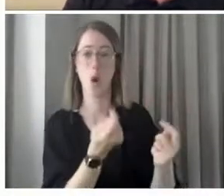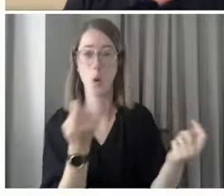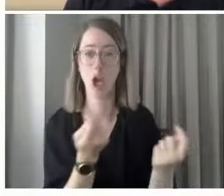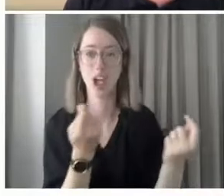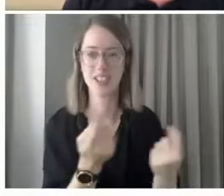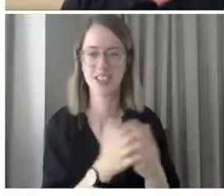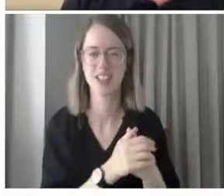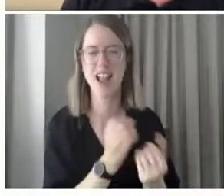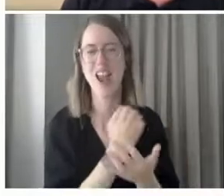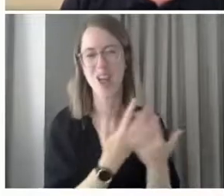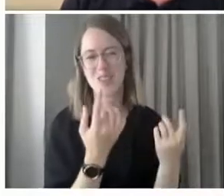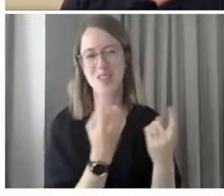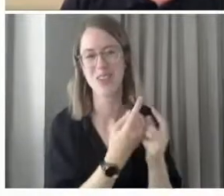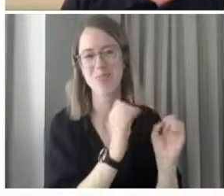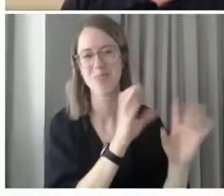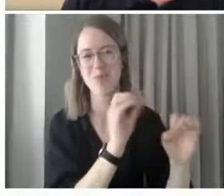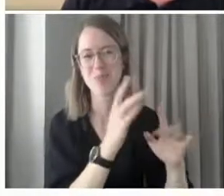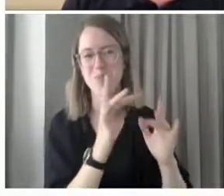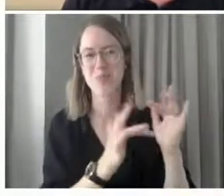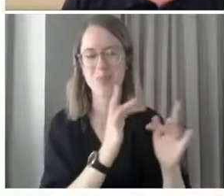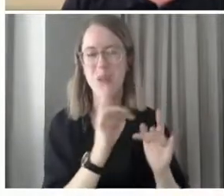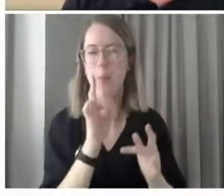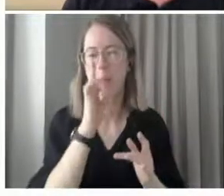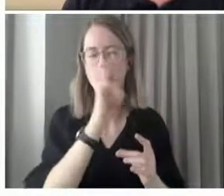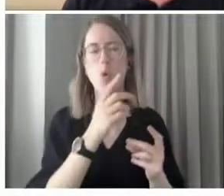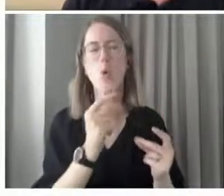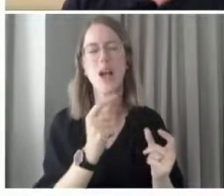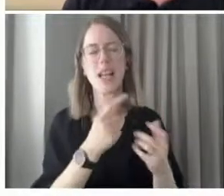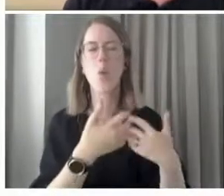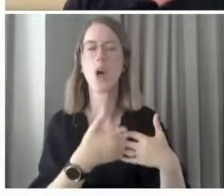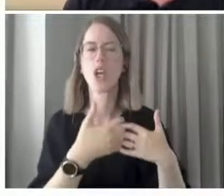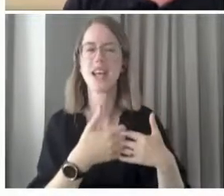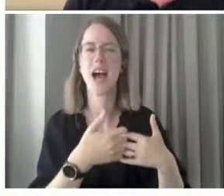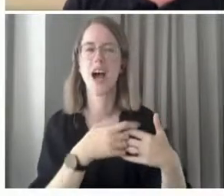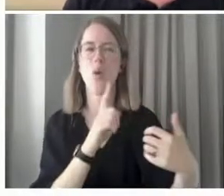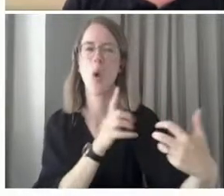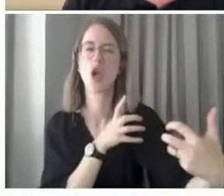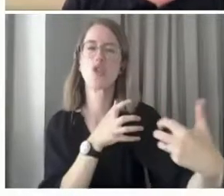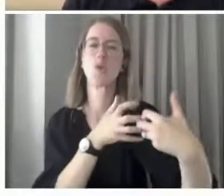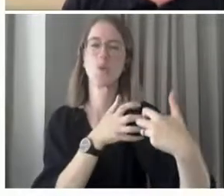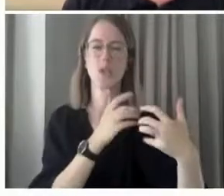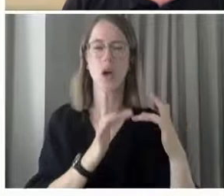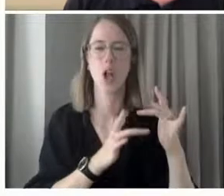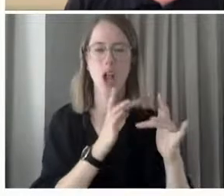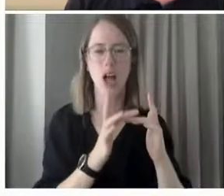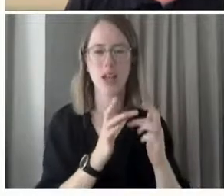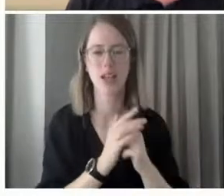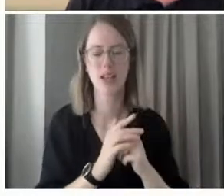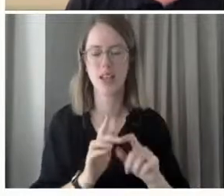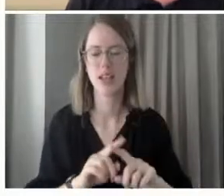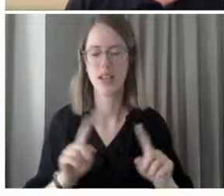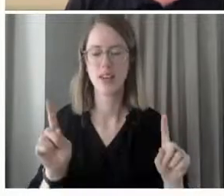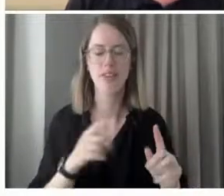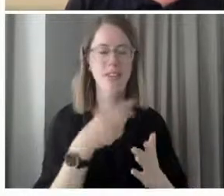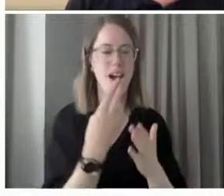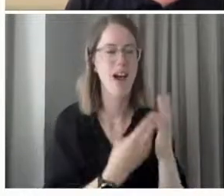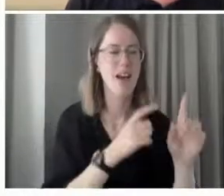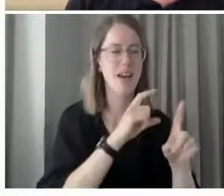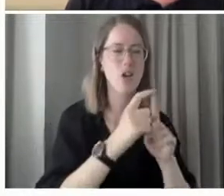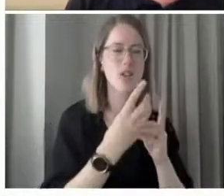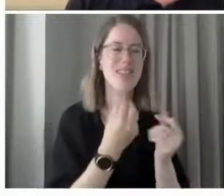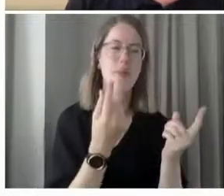lot of stuff. But people very quickly worked out that there's a difference between art and culture that you